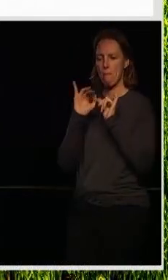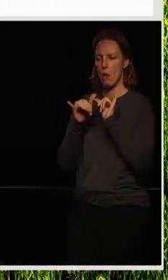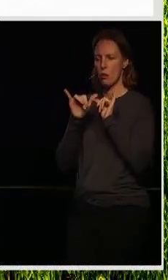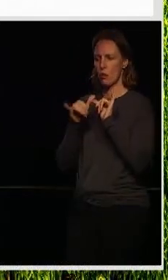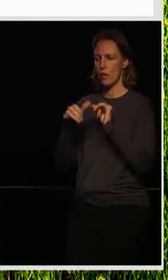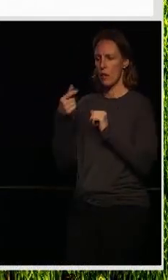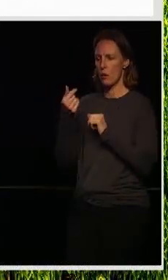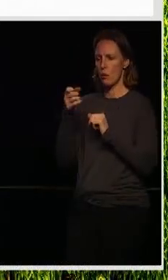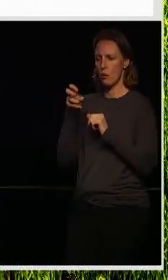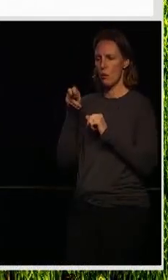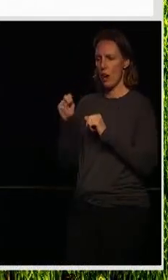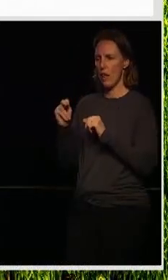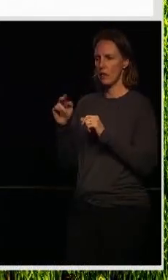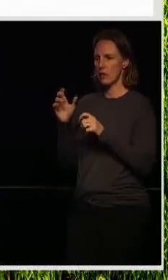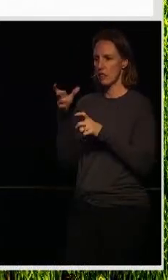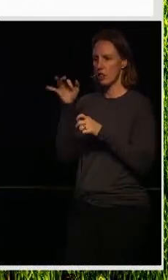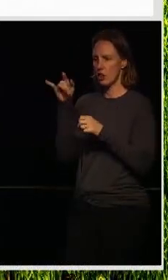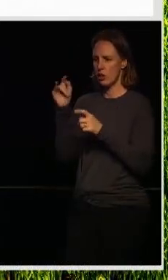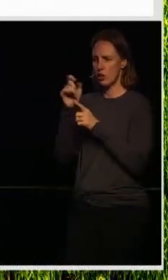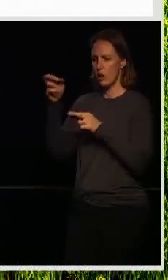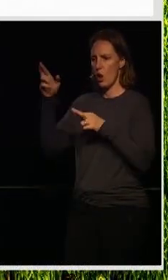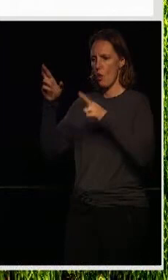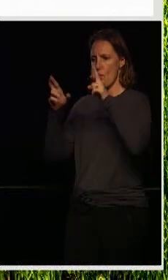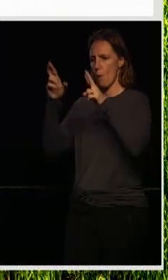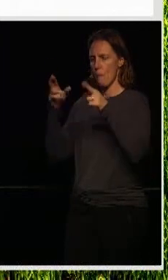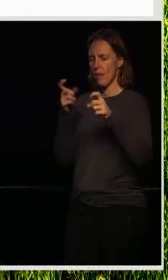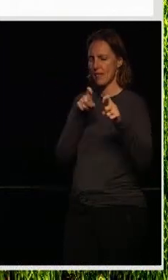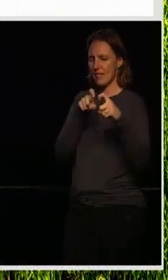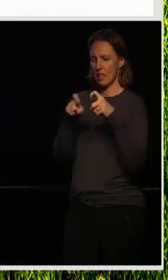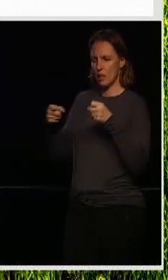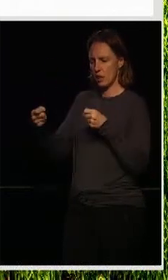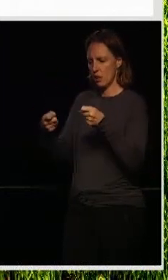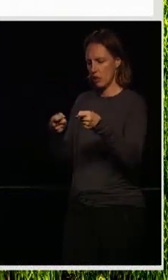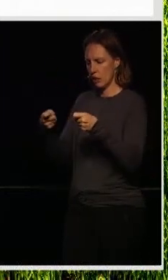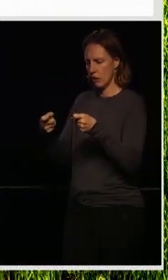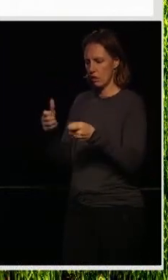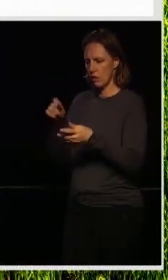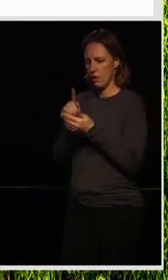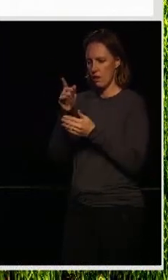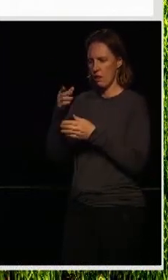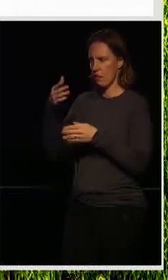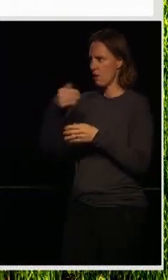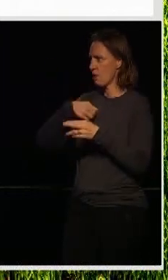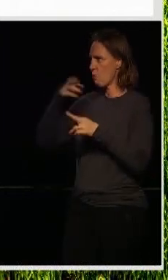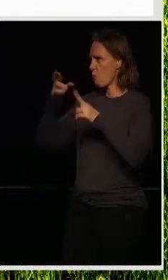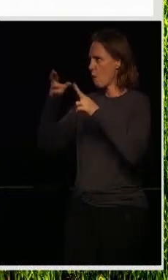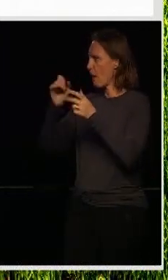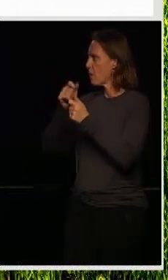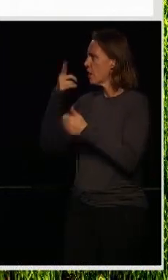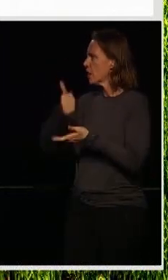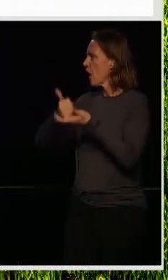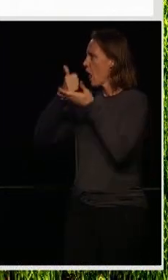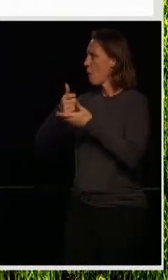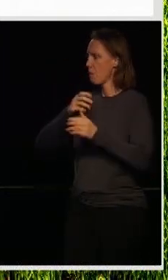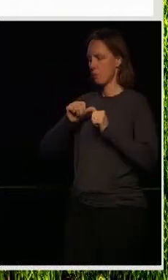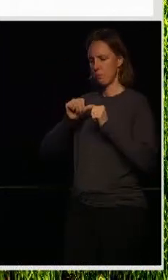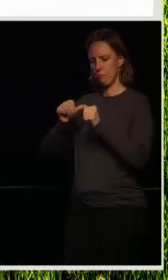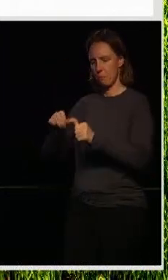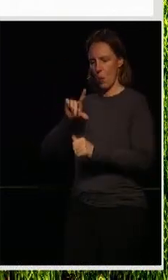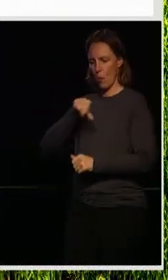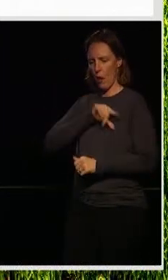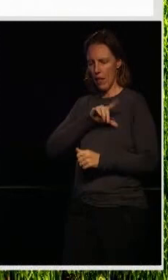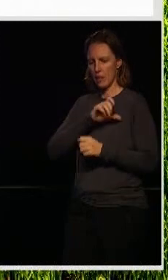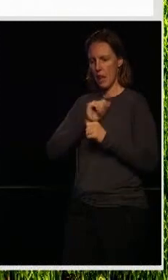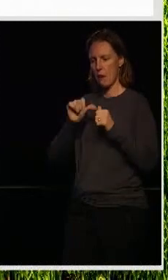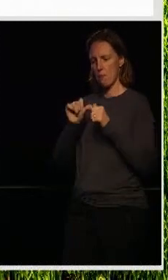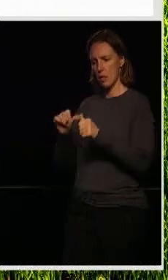robot steers the grain, which helps maintain the grain quality and maintain the grain.